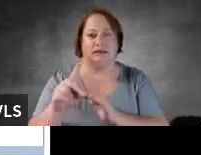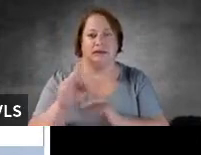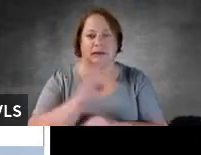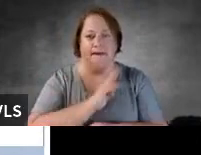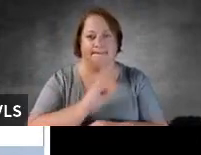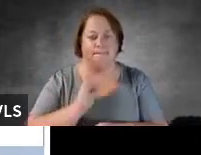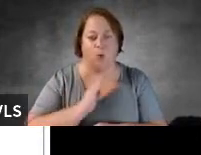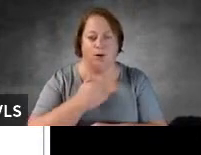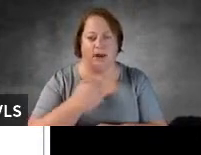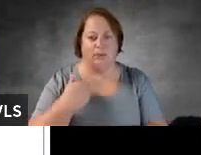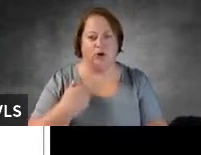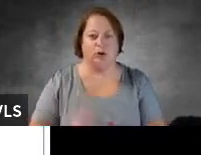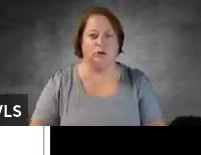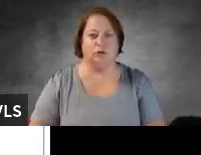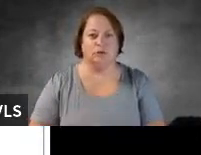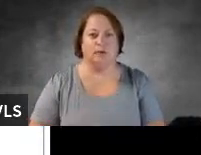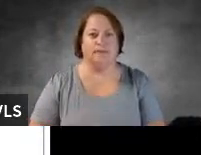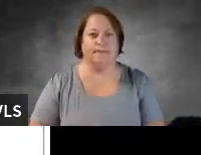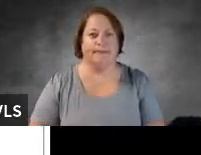members.